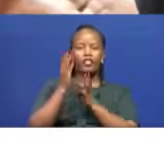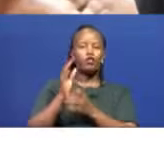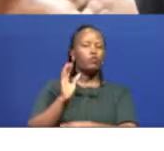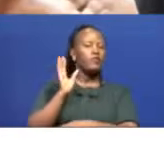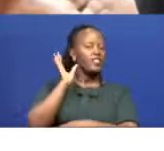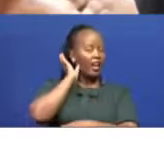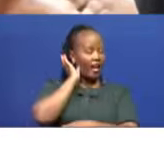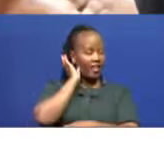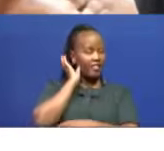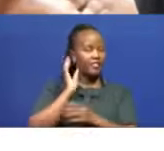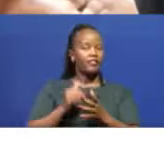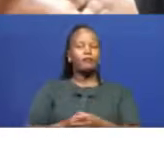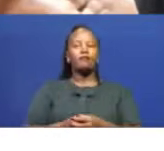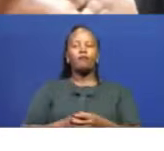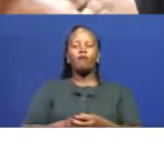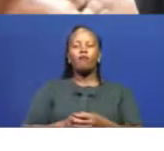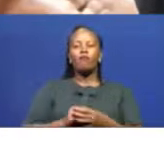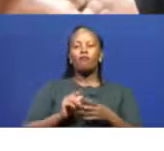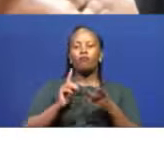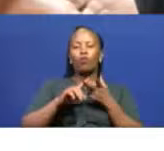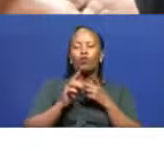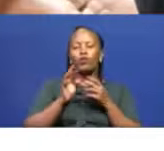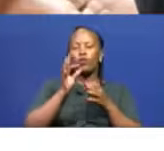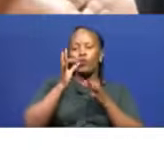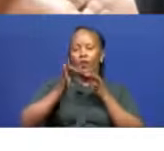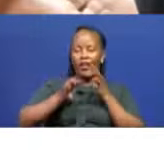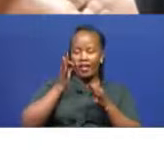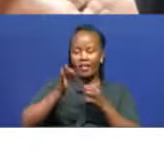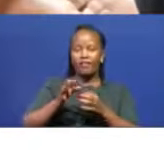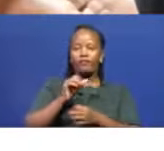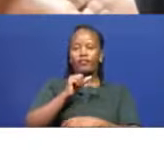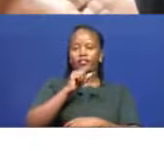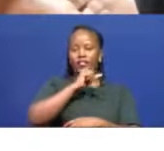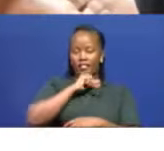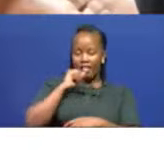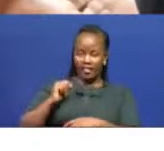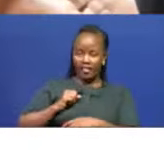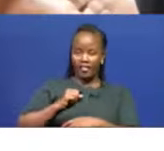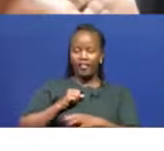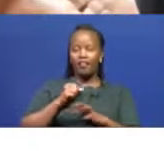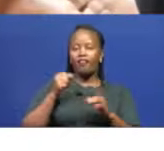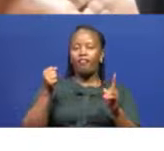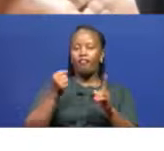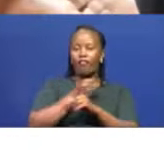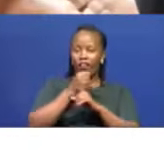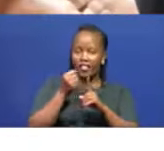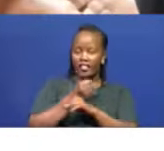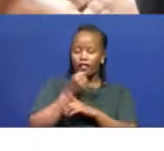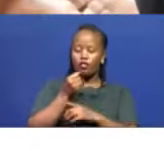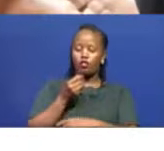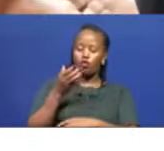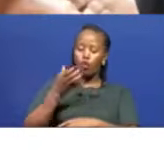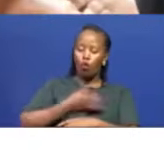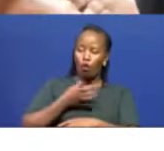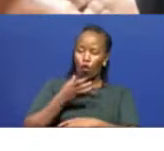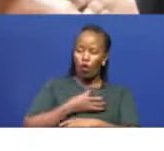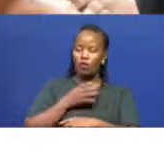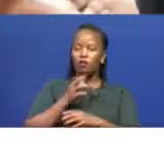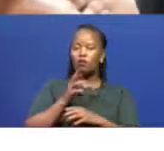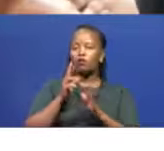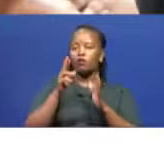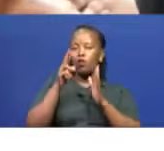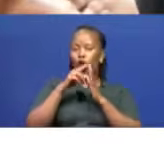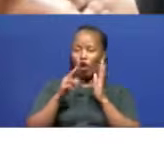Order 80. Whether the Senate acted in violation of its own standing orders, including Standing